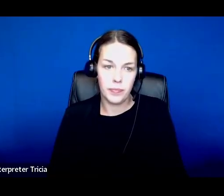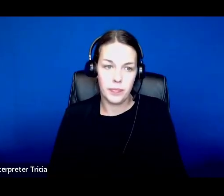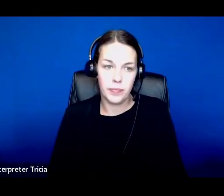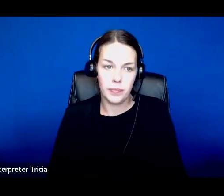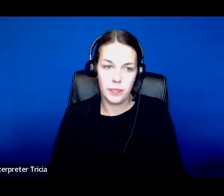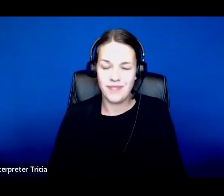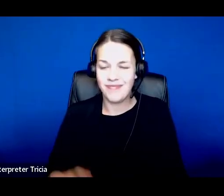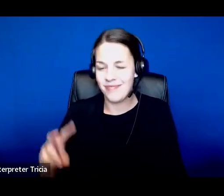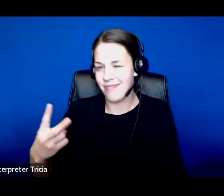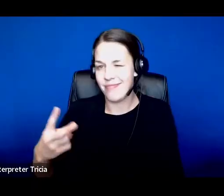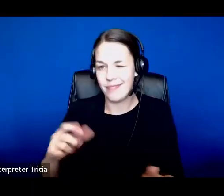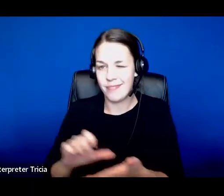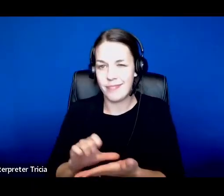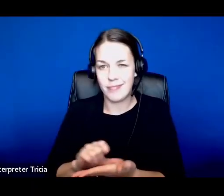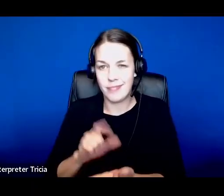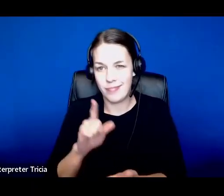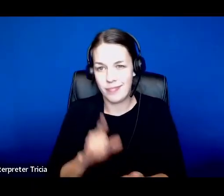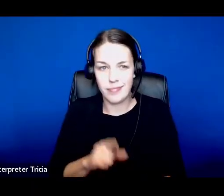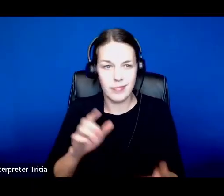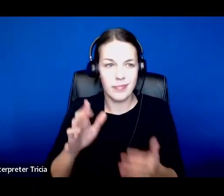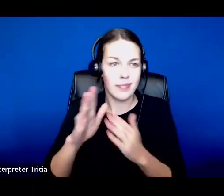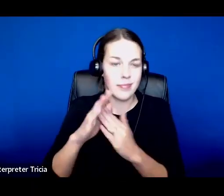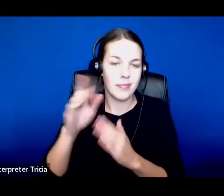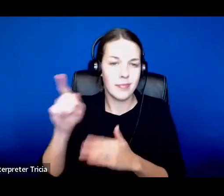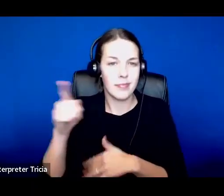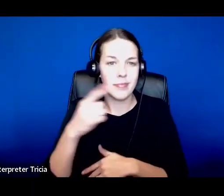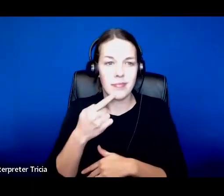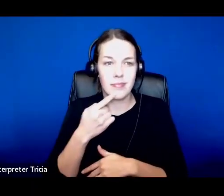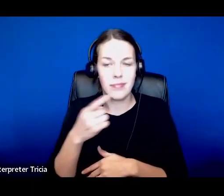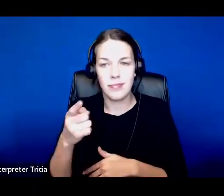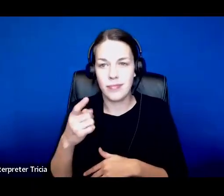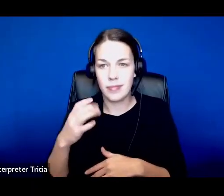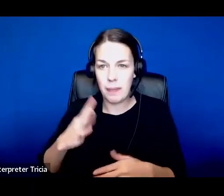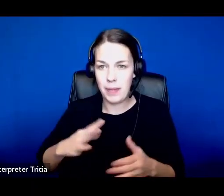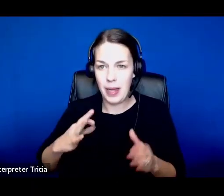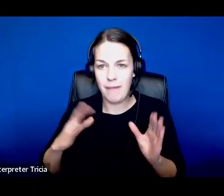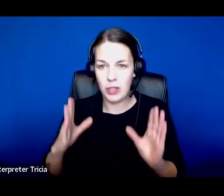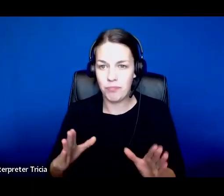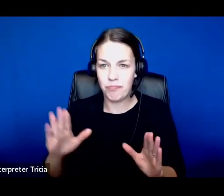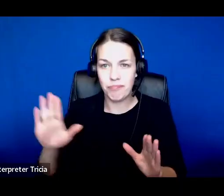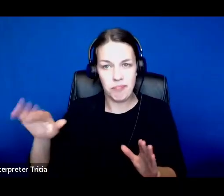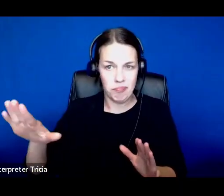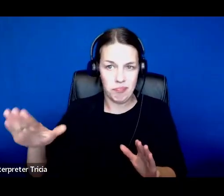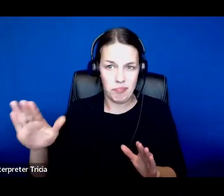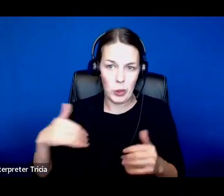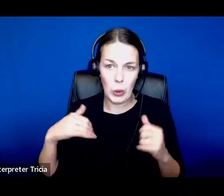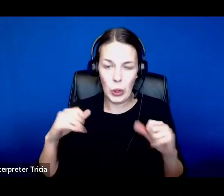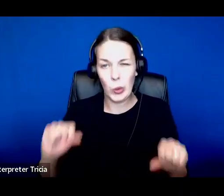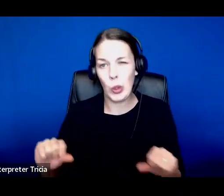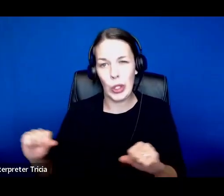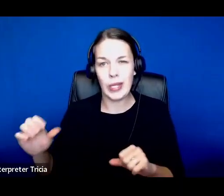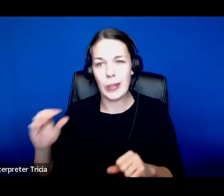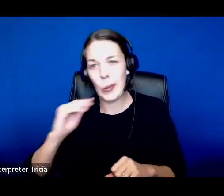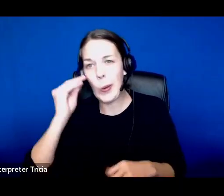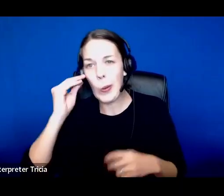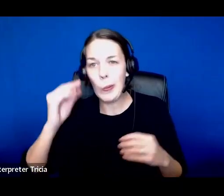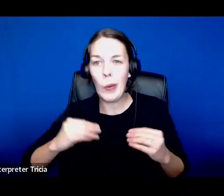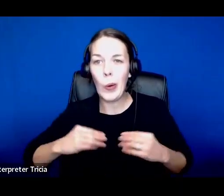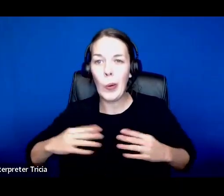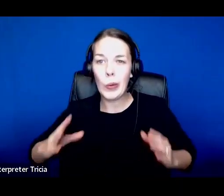This is the second page. And then on the top, it says to the beneficiary, it just says, hey, there could be homeowners insurance on